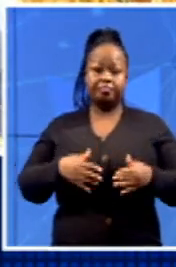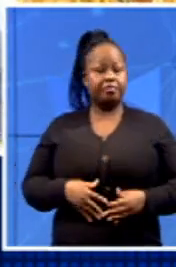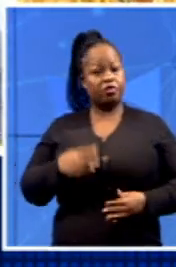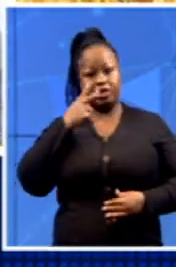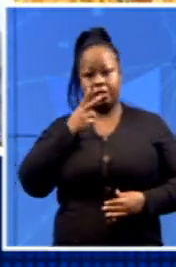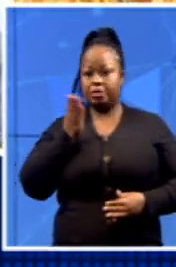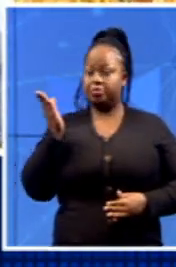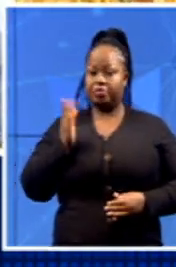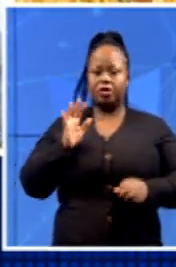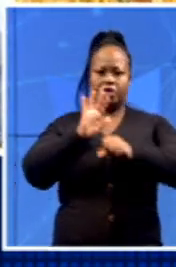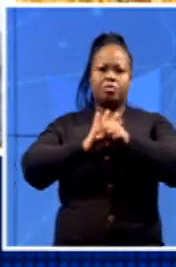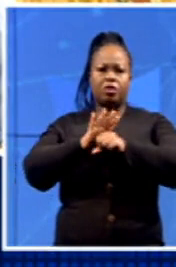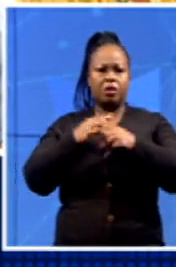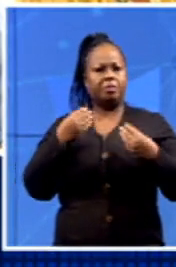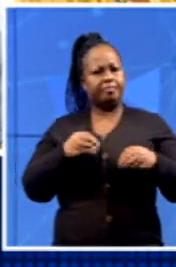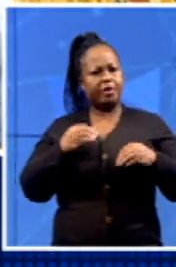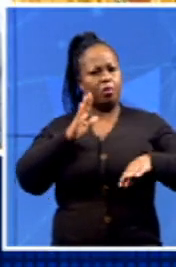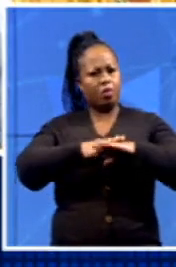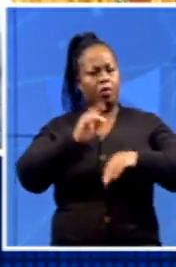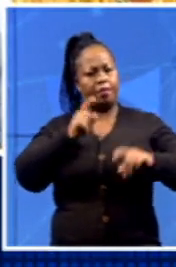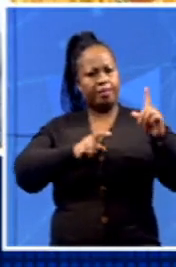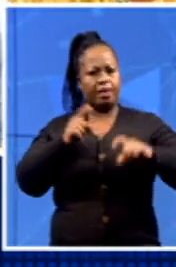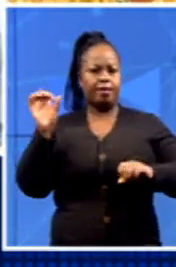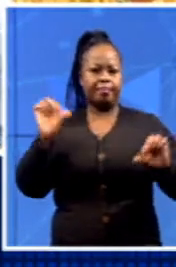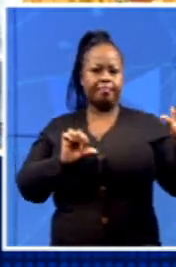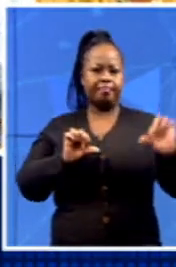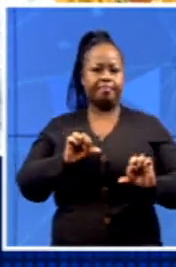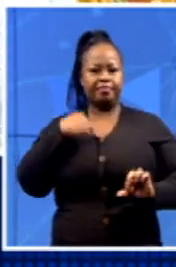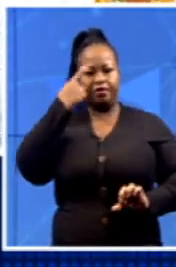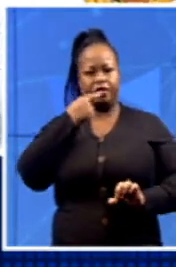you can see in the background, more people going back to face-to-face events.